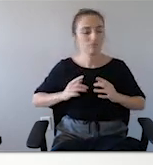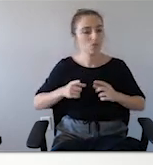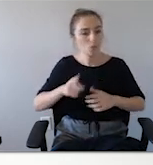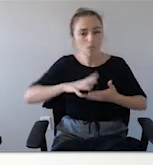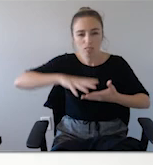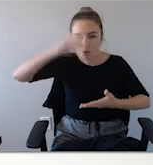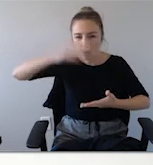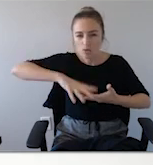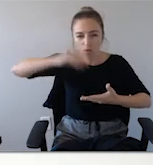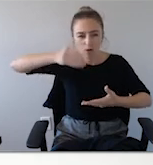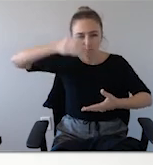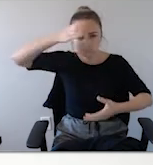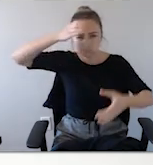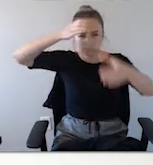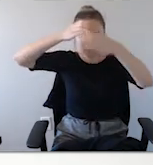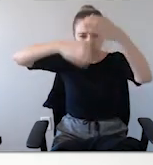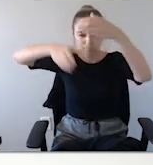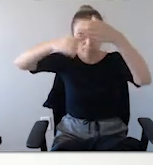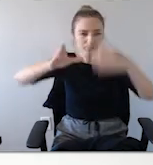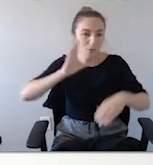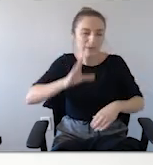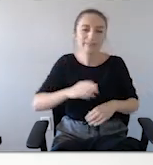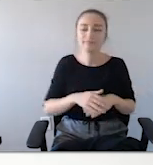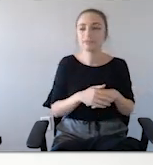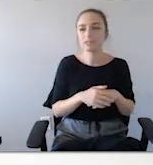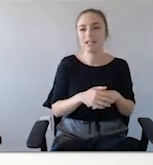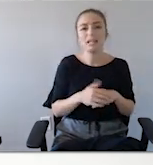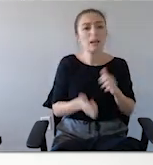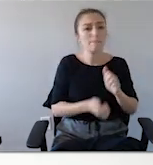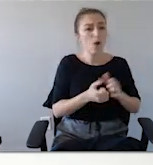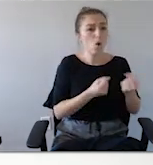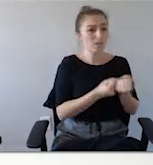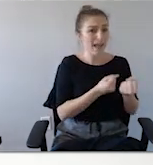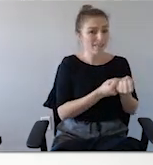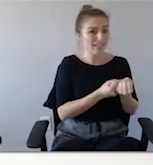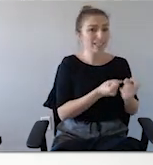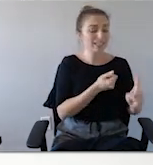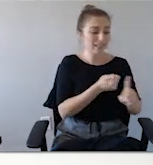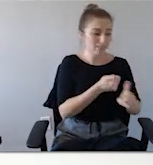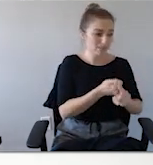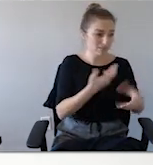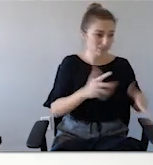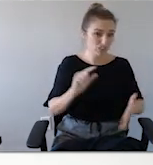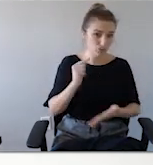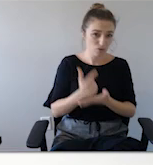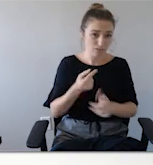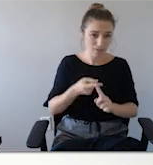are graduates of this program. So thank you all. You could come up, ask me questions, and I'm going to hand these out.